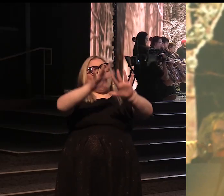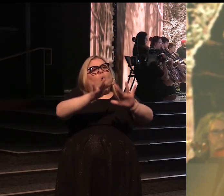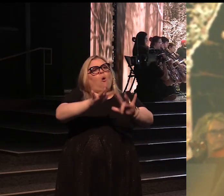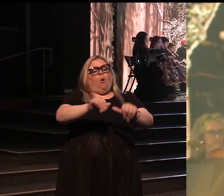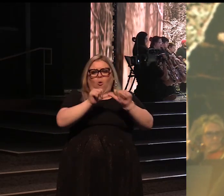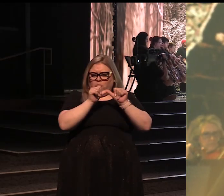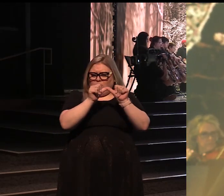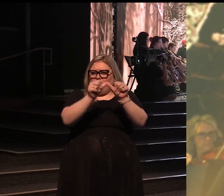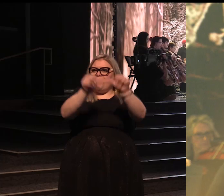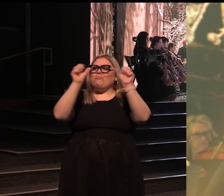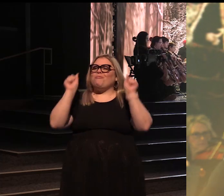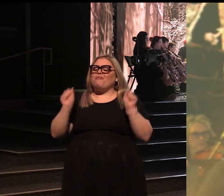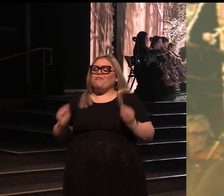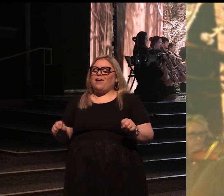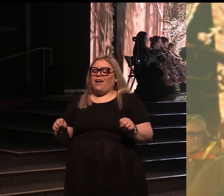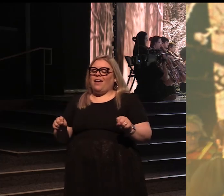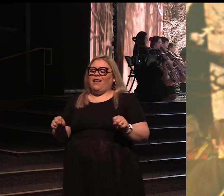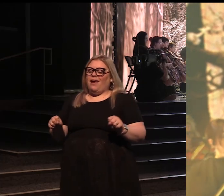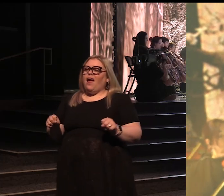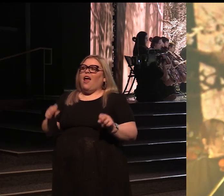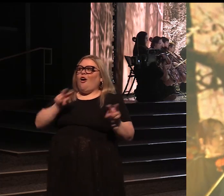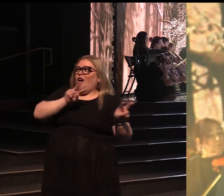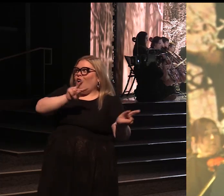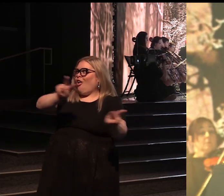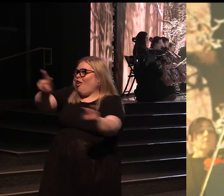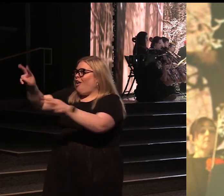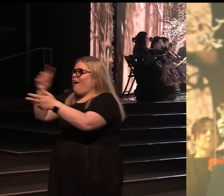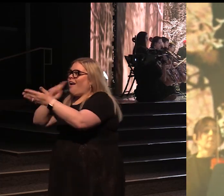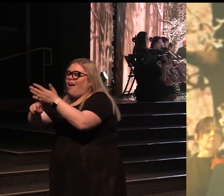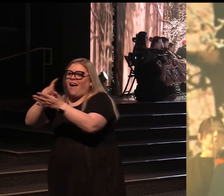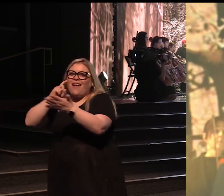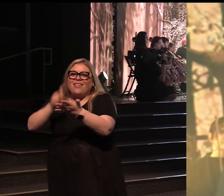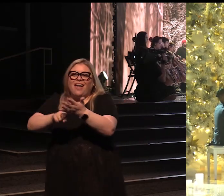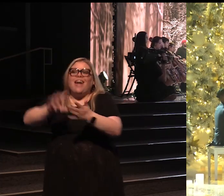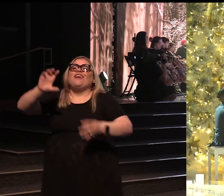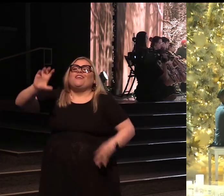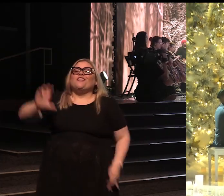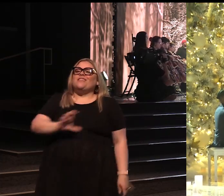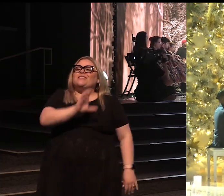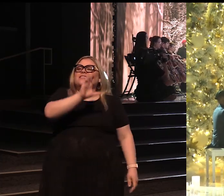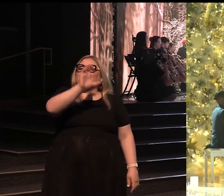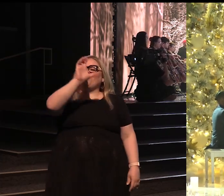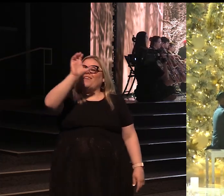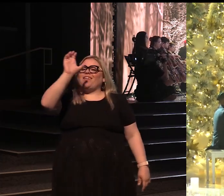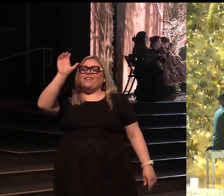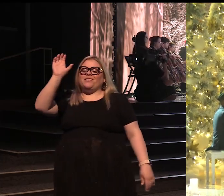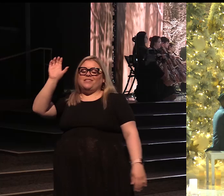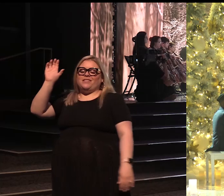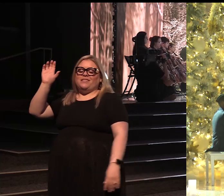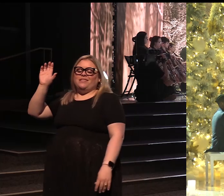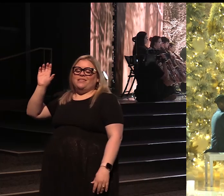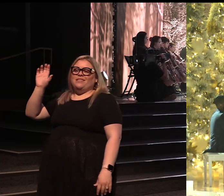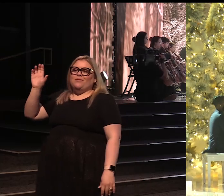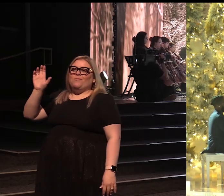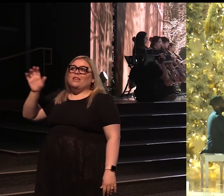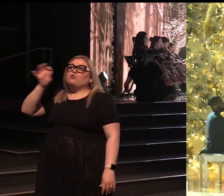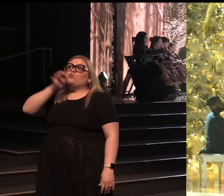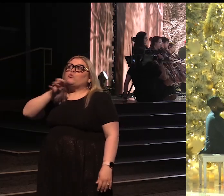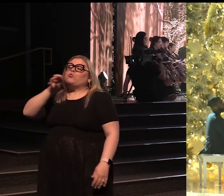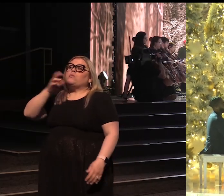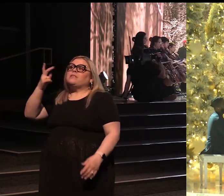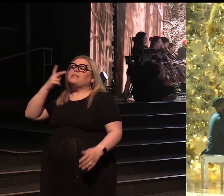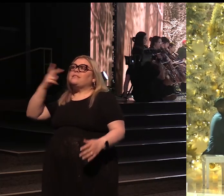the snow. It's beginning to look a lot like Christmas,